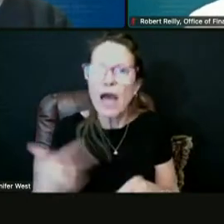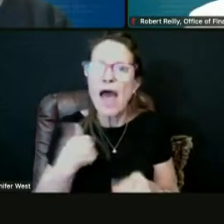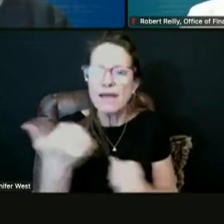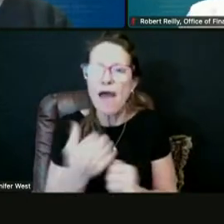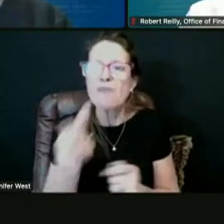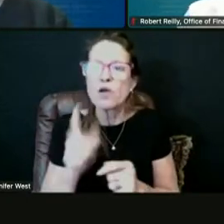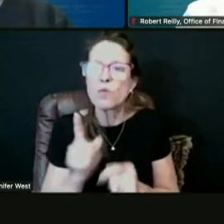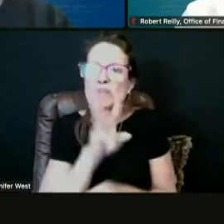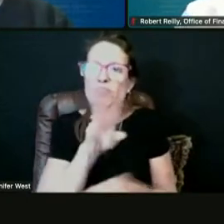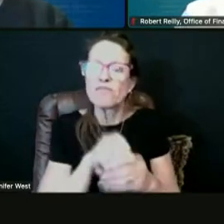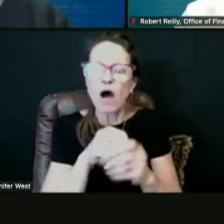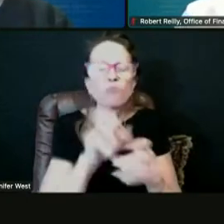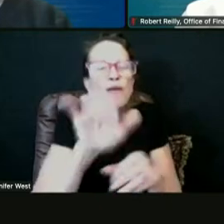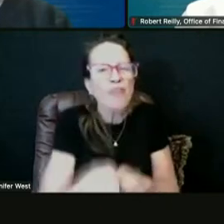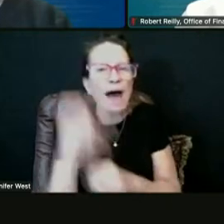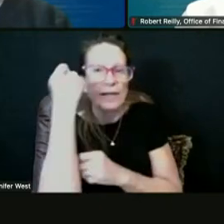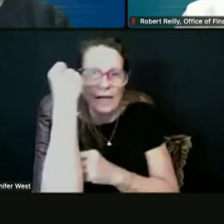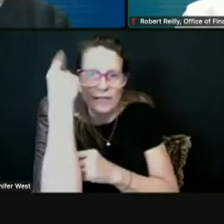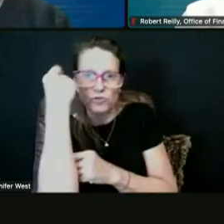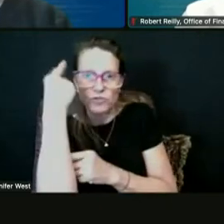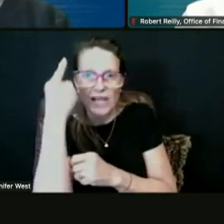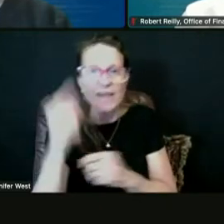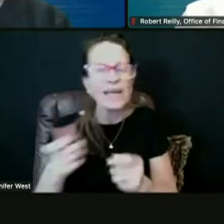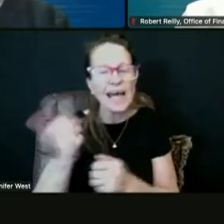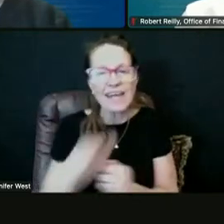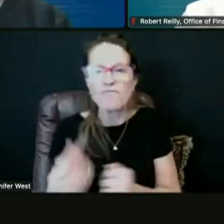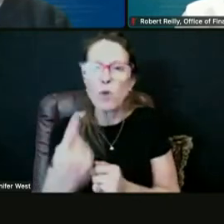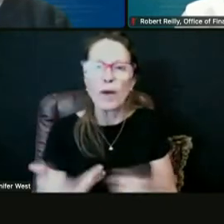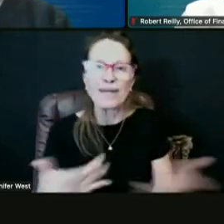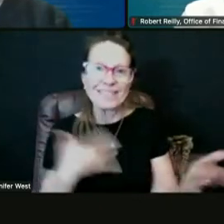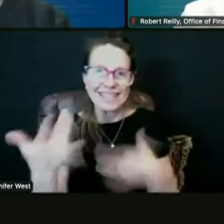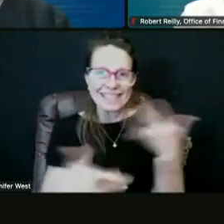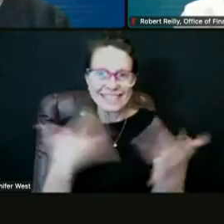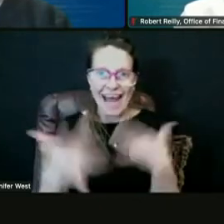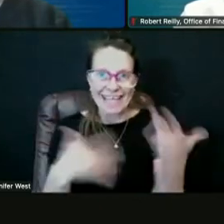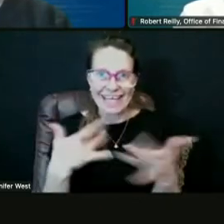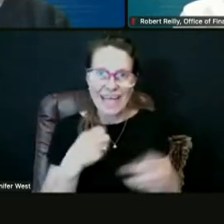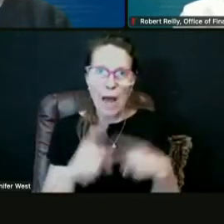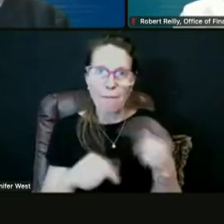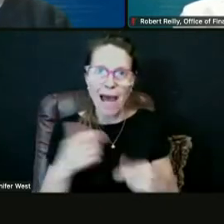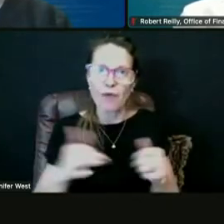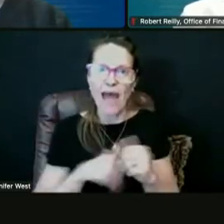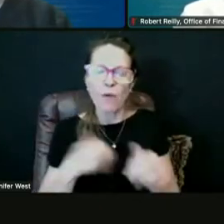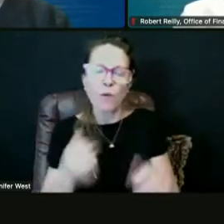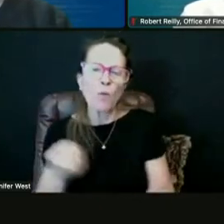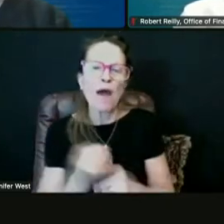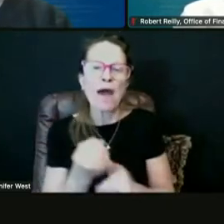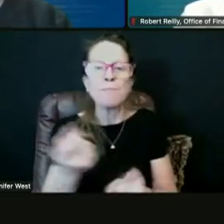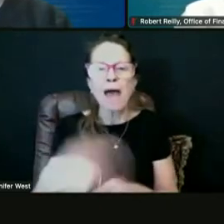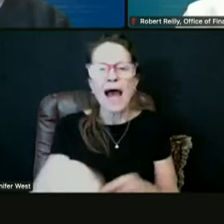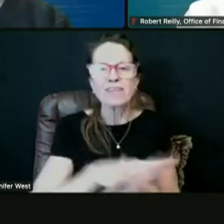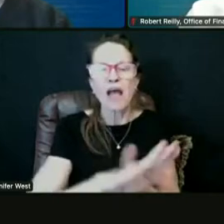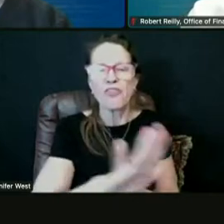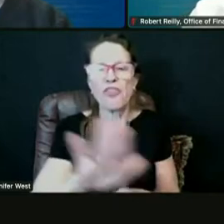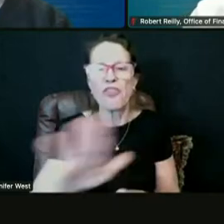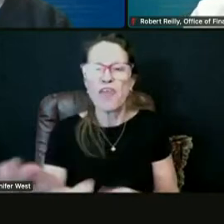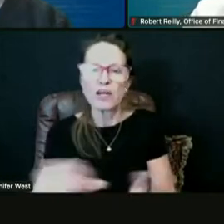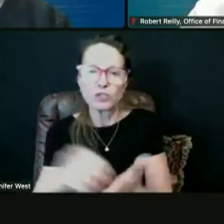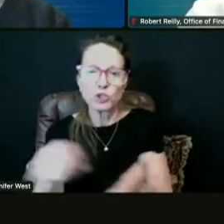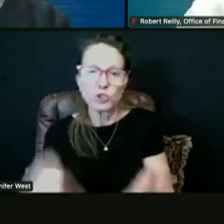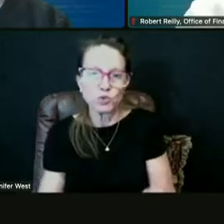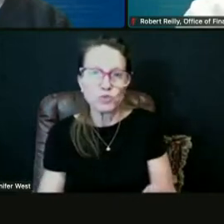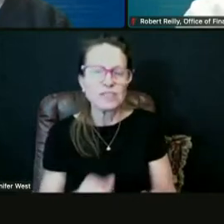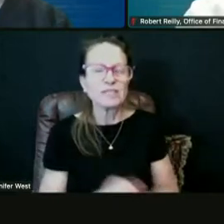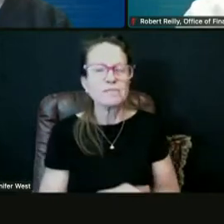is something that we are excited about getting back to. But thank you for that question. Thank you, Dr. McKnight. And thank you, Dr. Murphy, for joining,